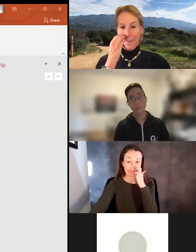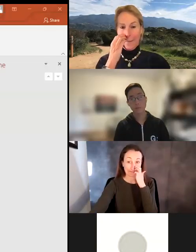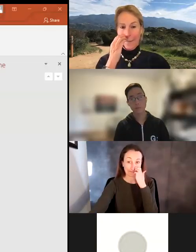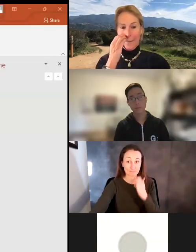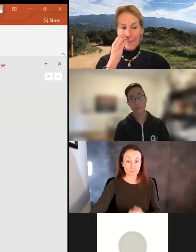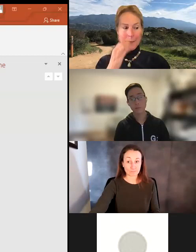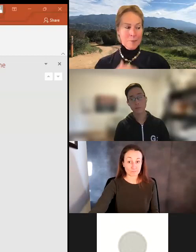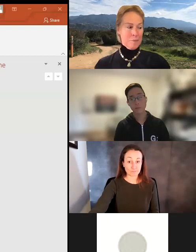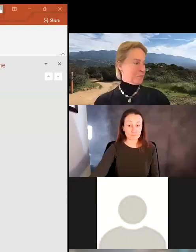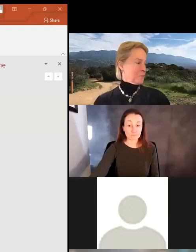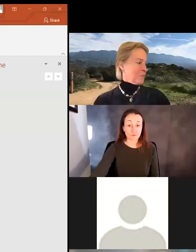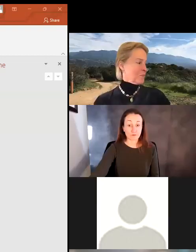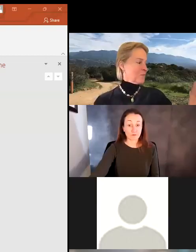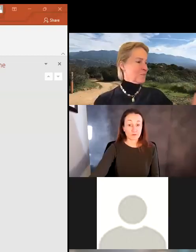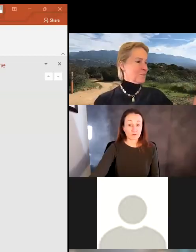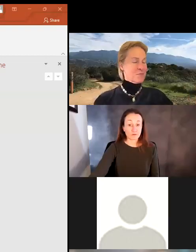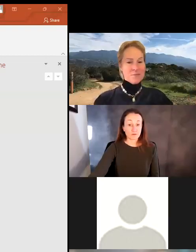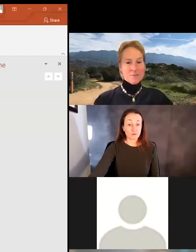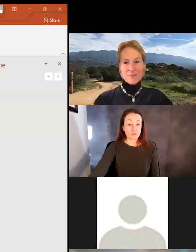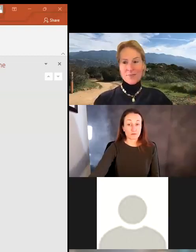All right.